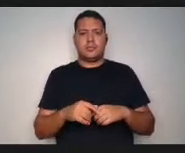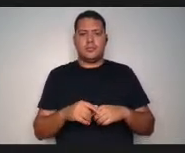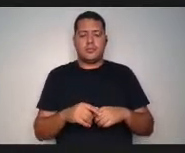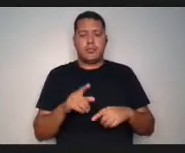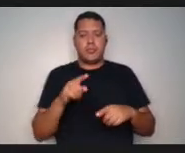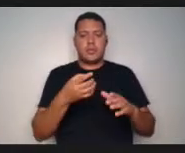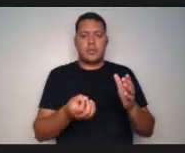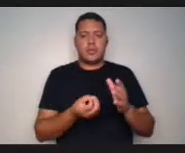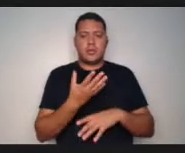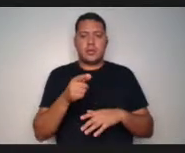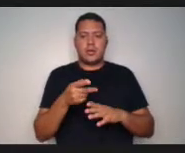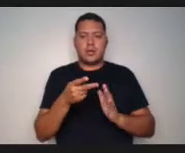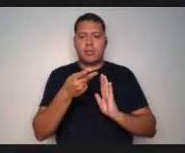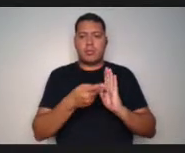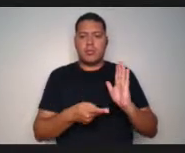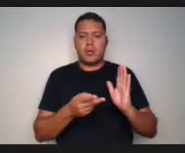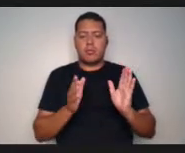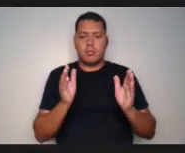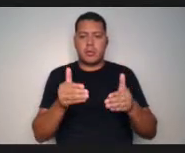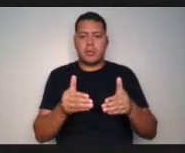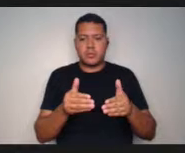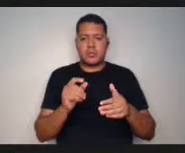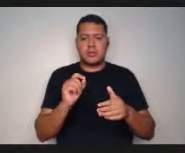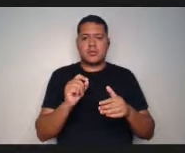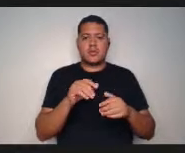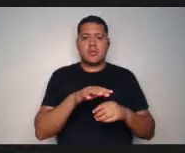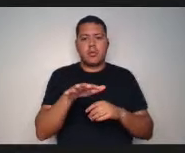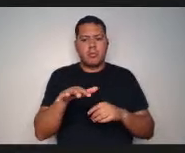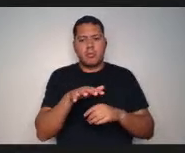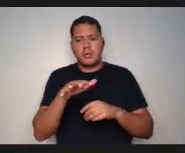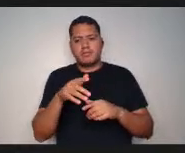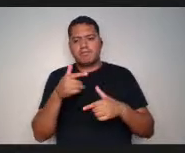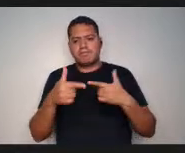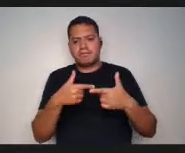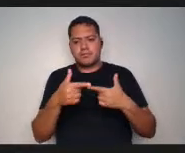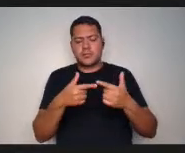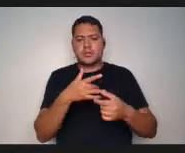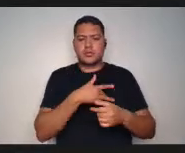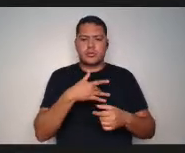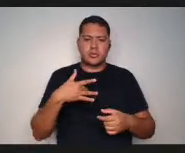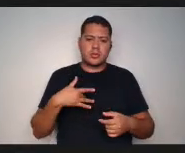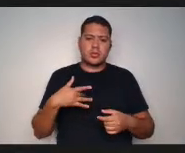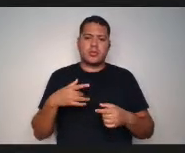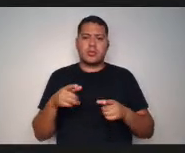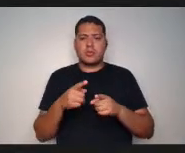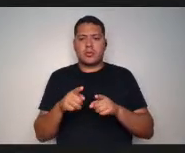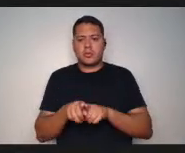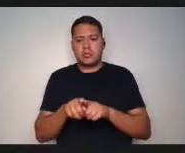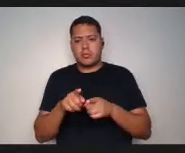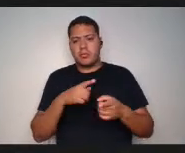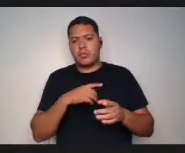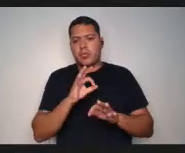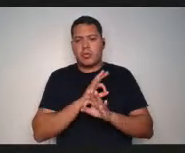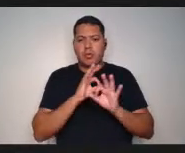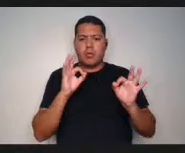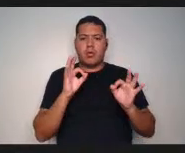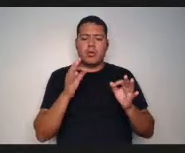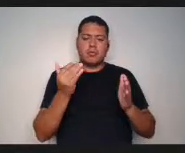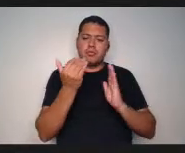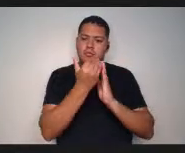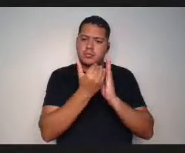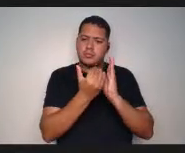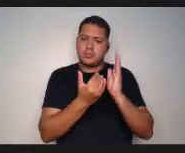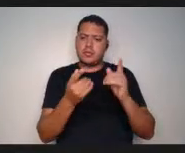have some fantastic guidance and resources and tools that employers can